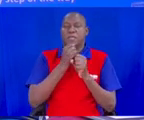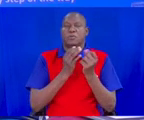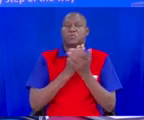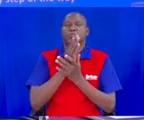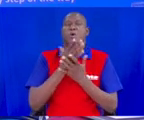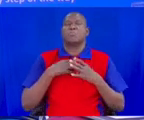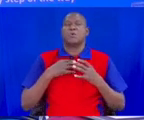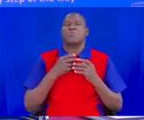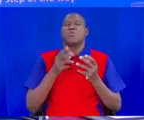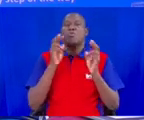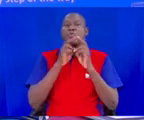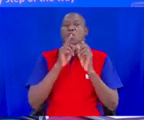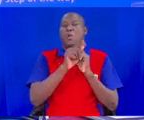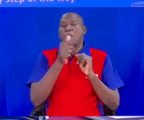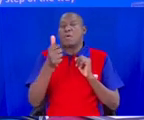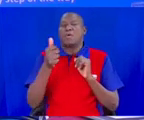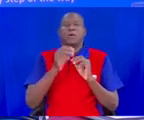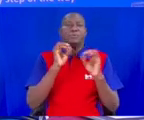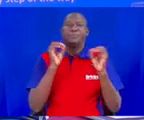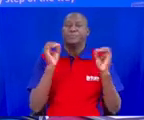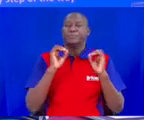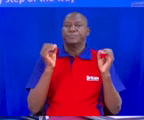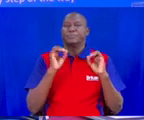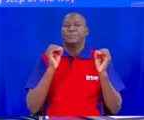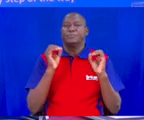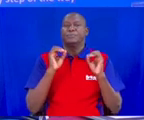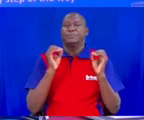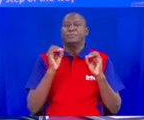with each other, even as they come to the office, to then ensure that they